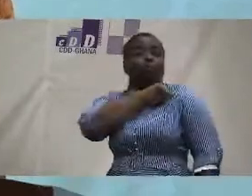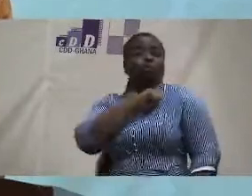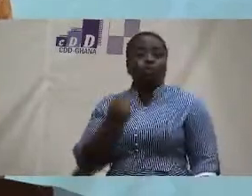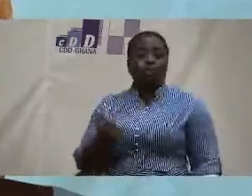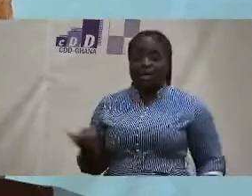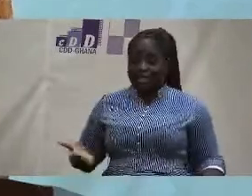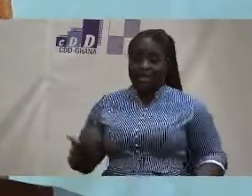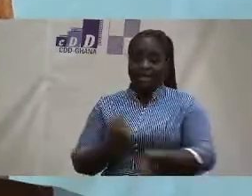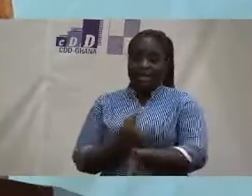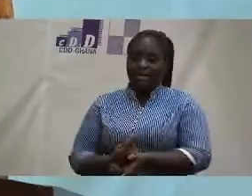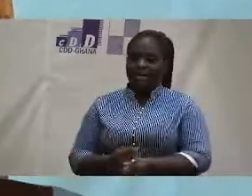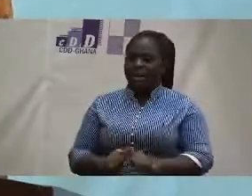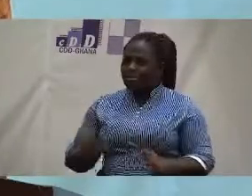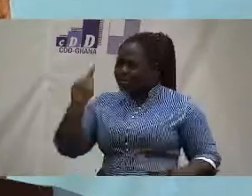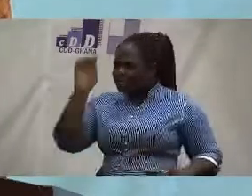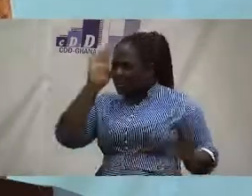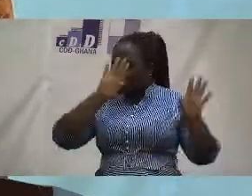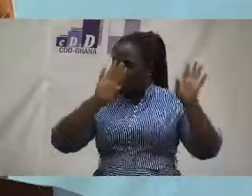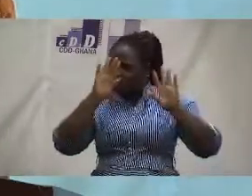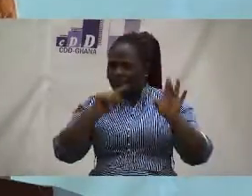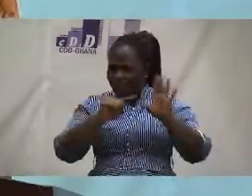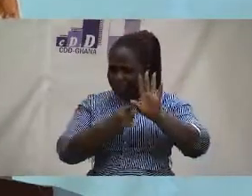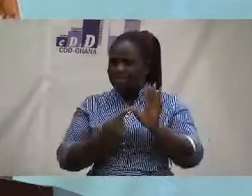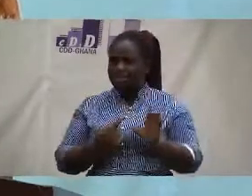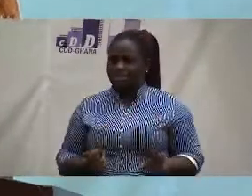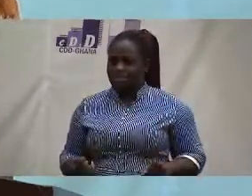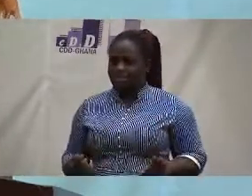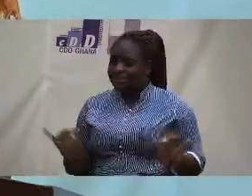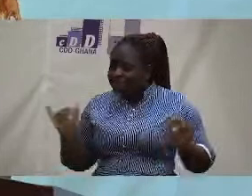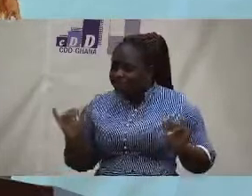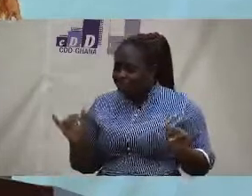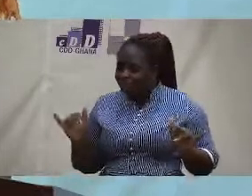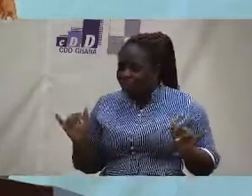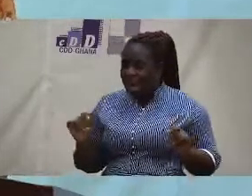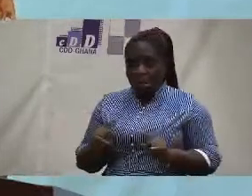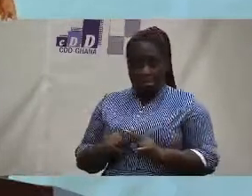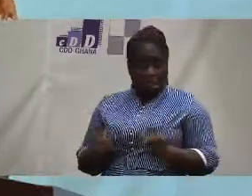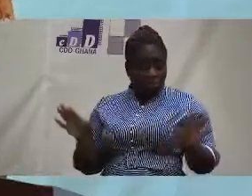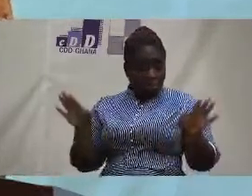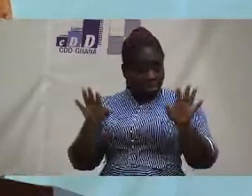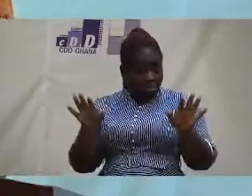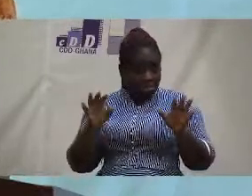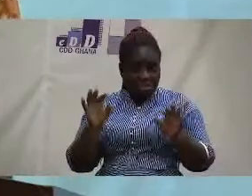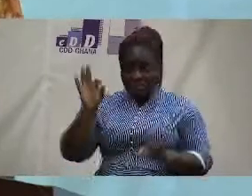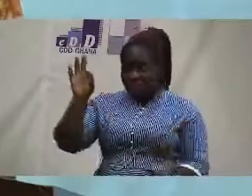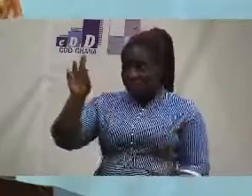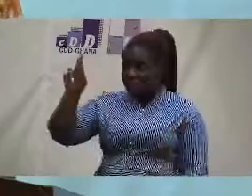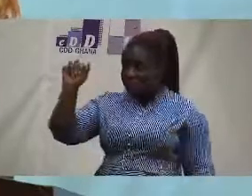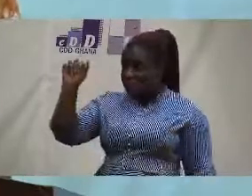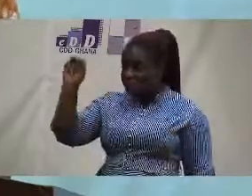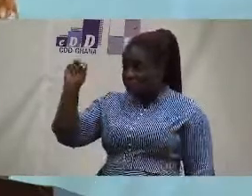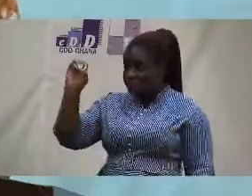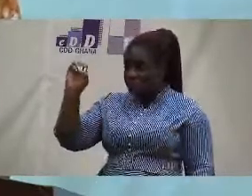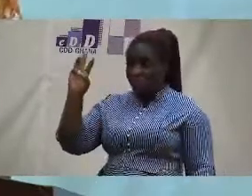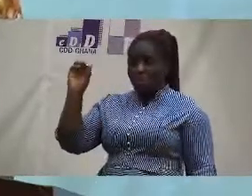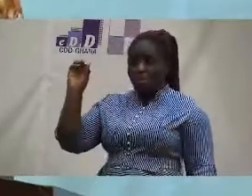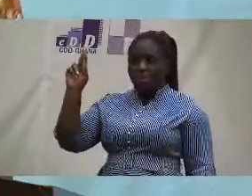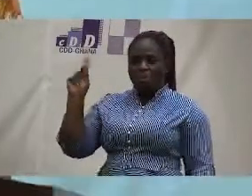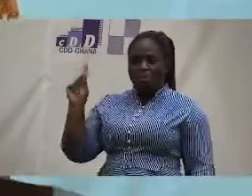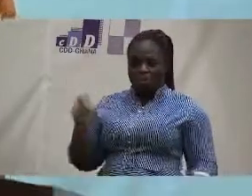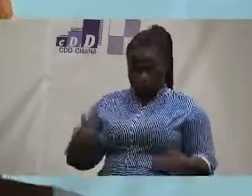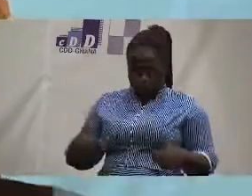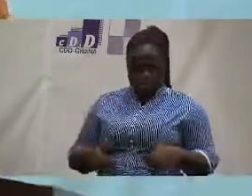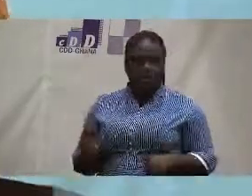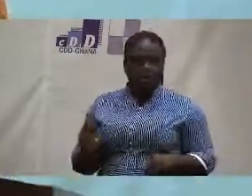hosts here, Ghana, should start worrying like that. But within this framework, you have young people, a